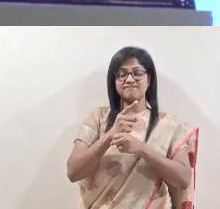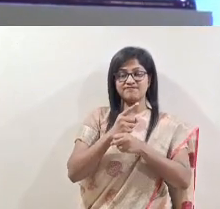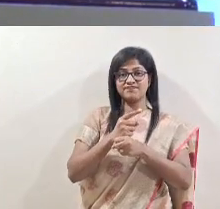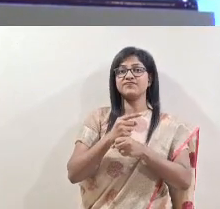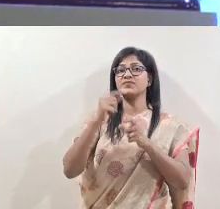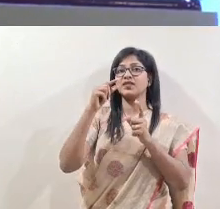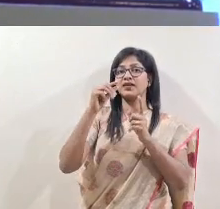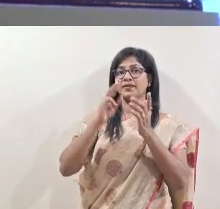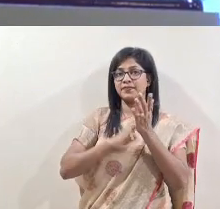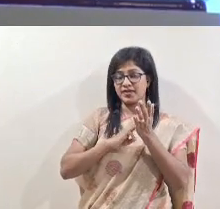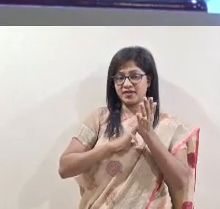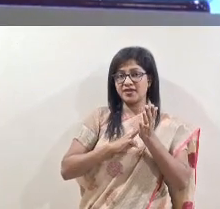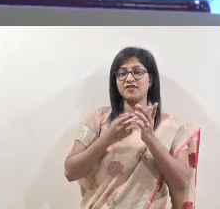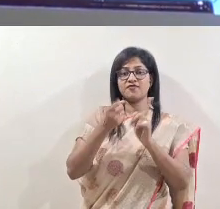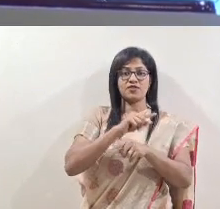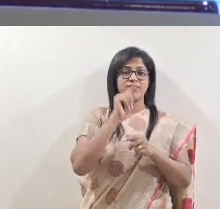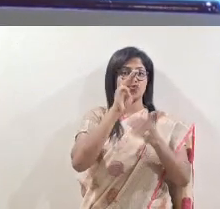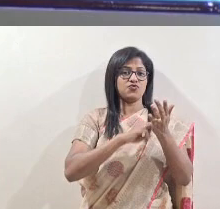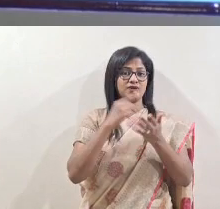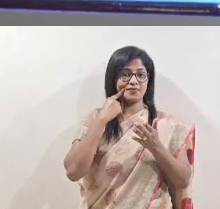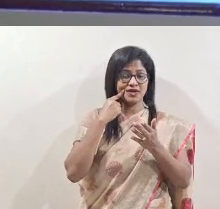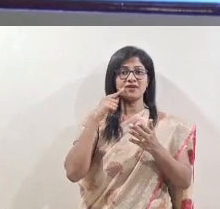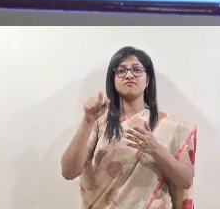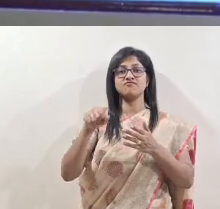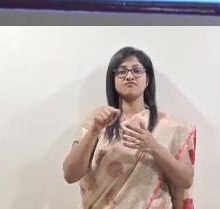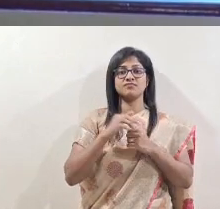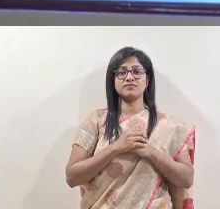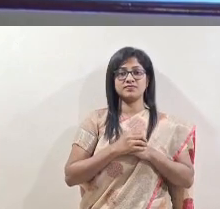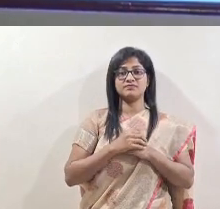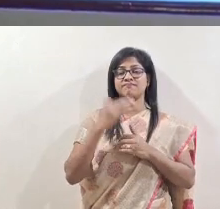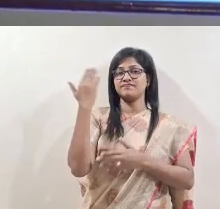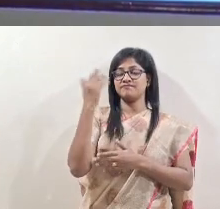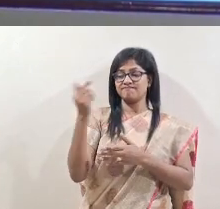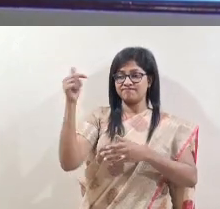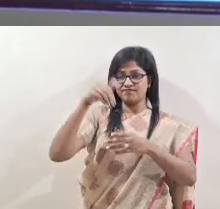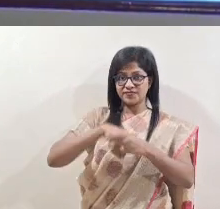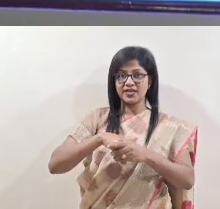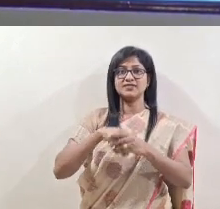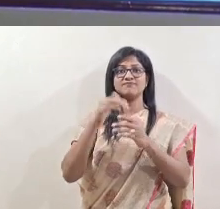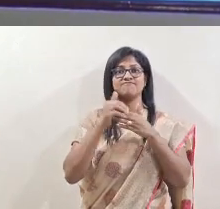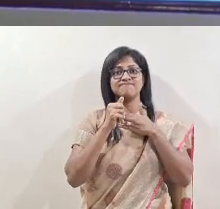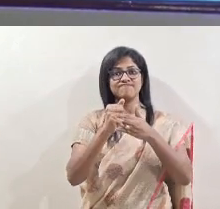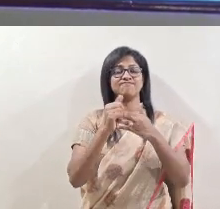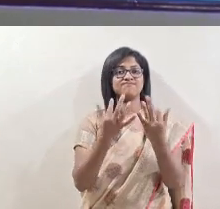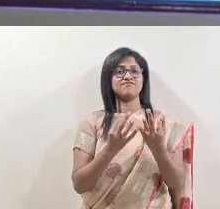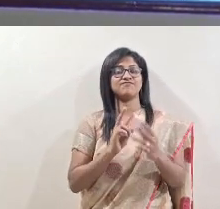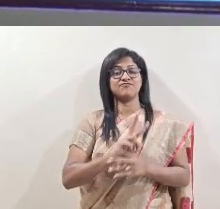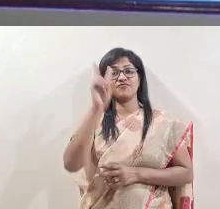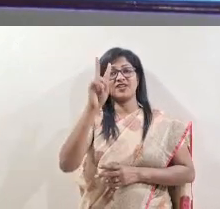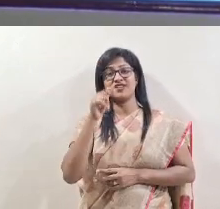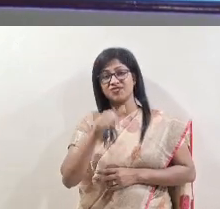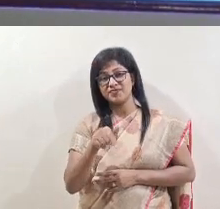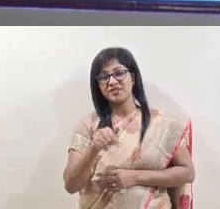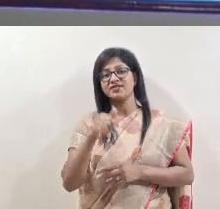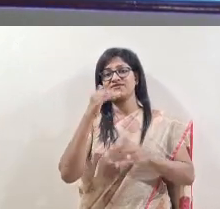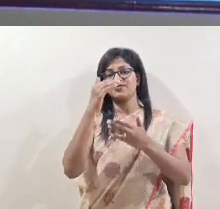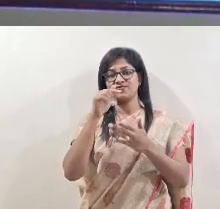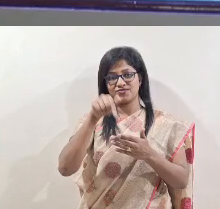UMI, for his presence and invaluable guidance in today's conference.